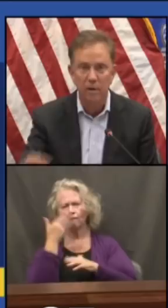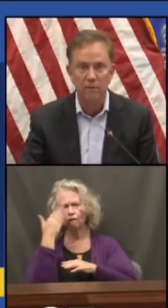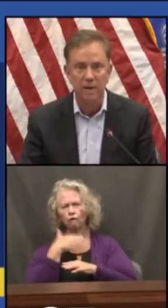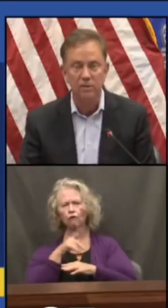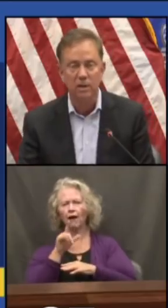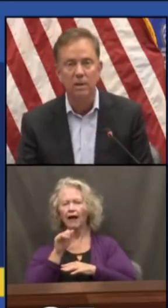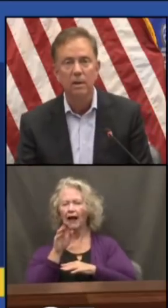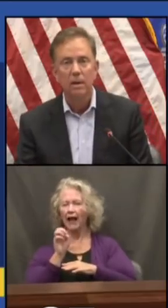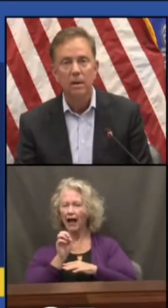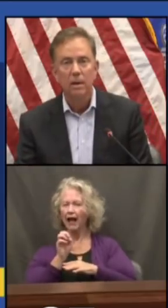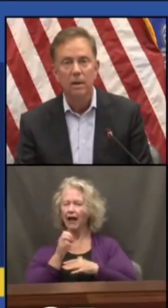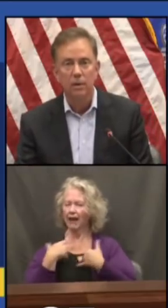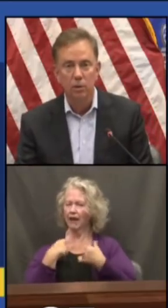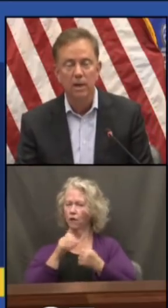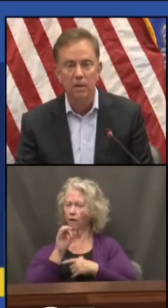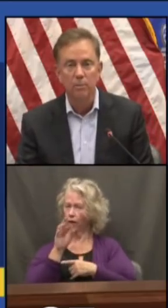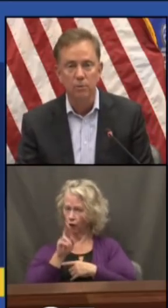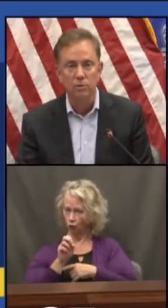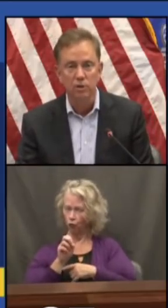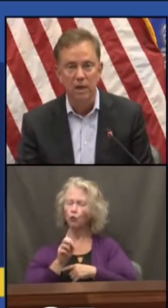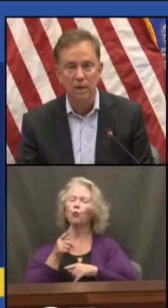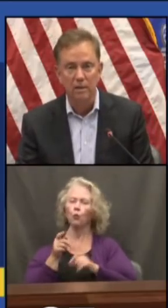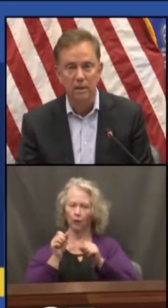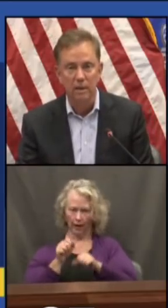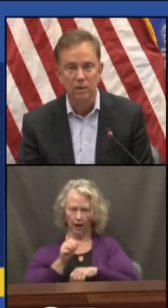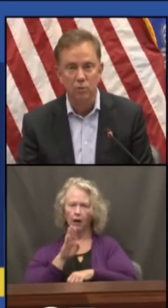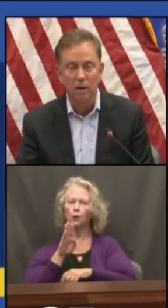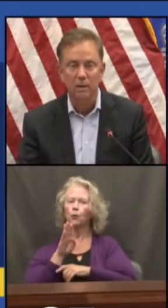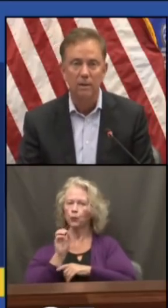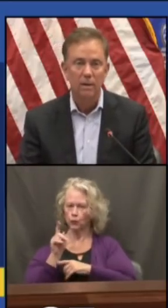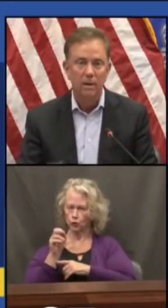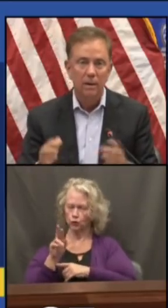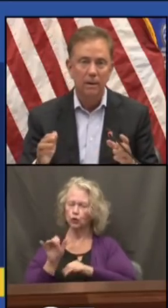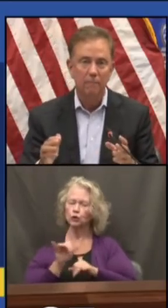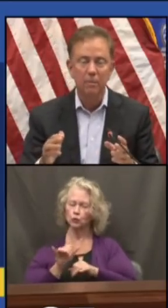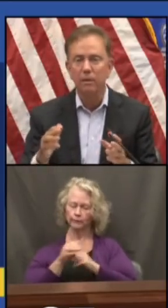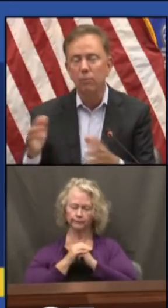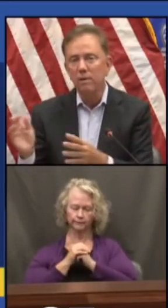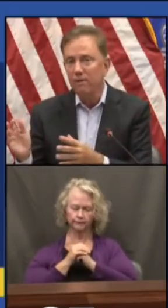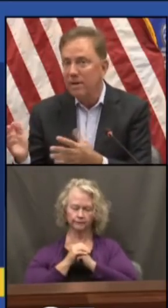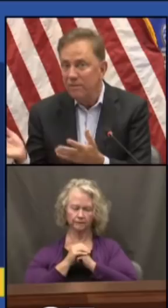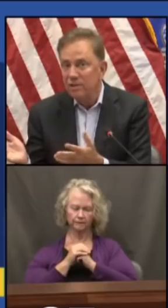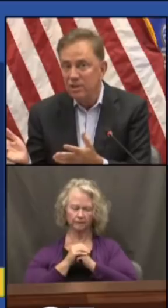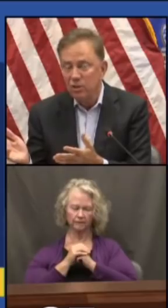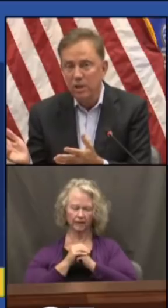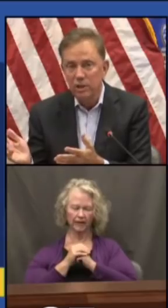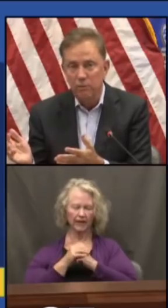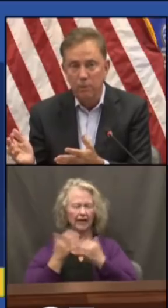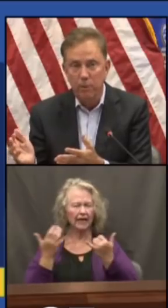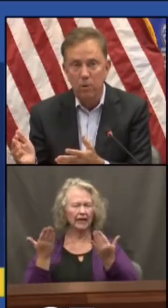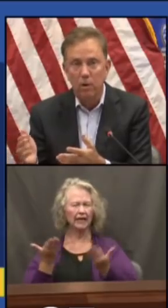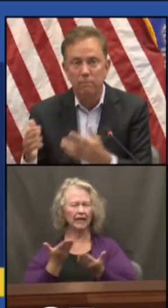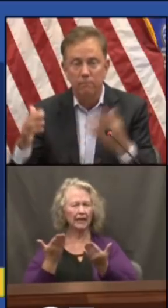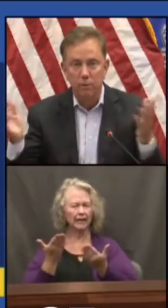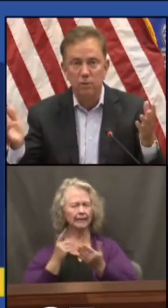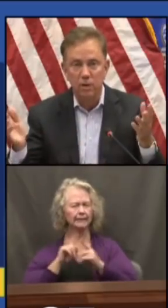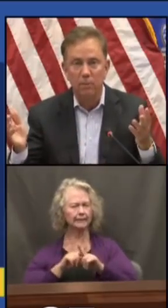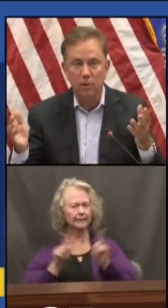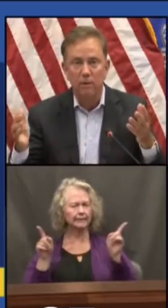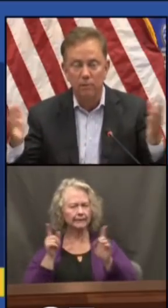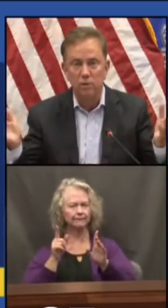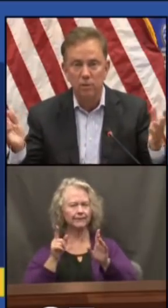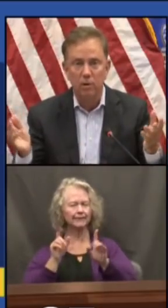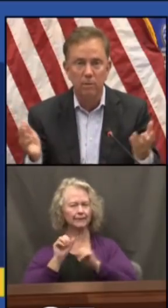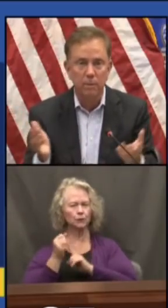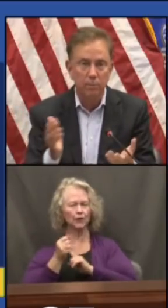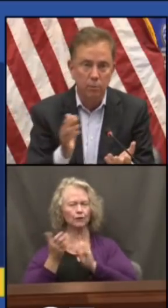worker, interfacing, you'll get the booster shot as well. We're in a very different situation when we were first time